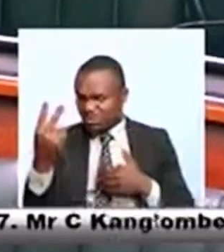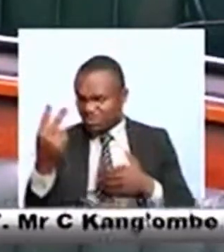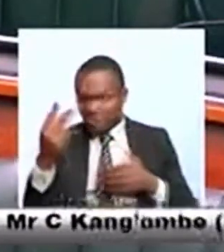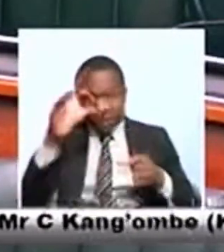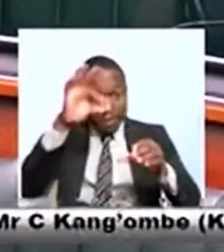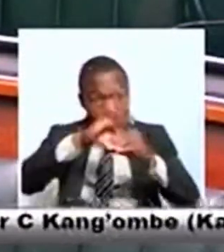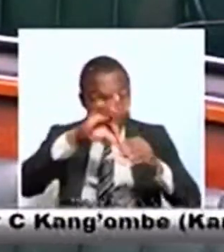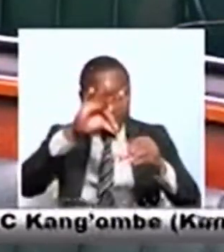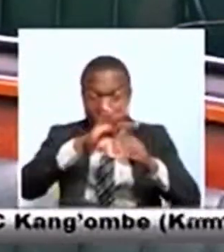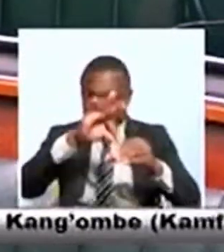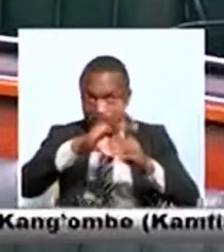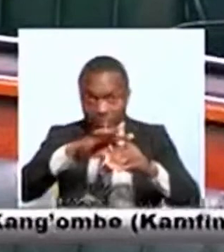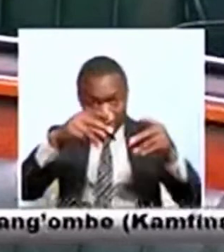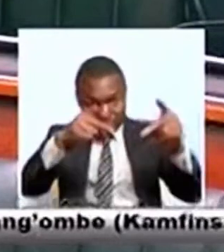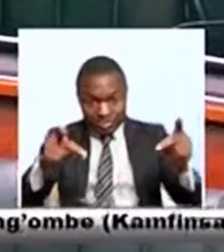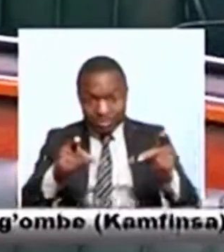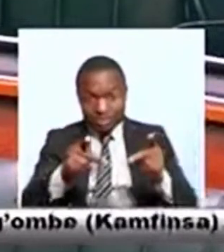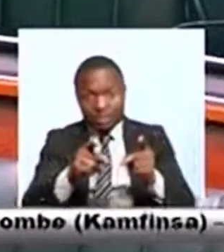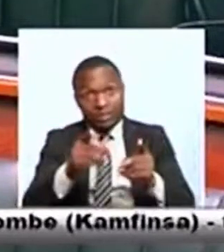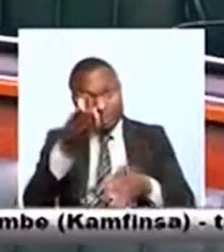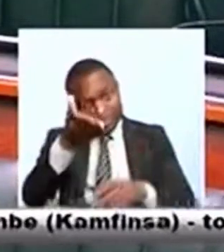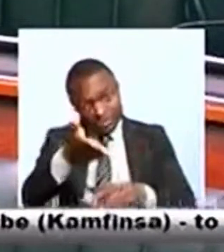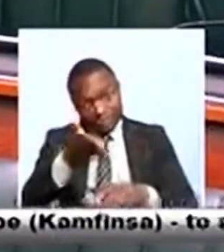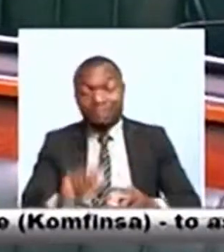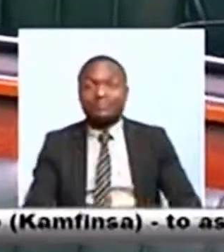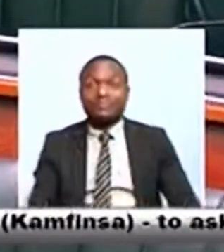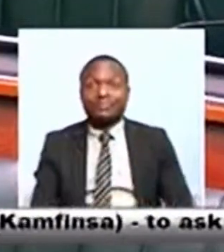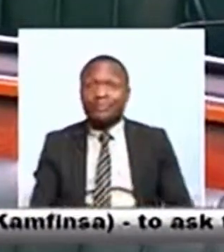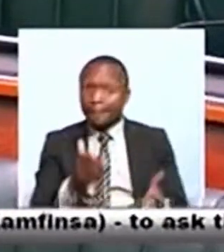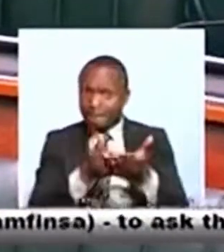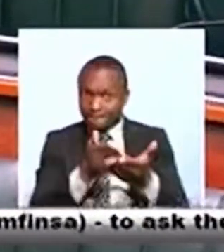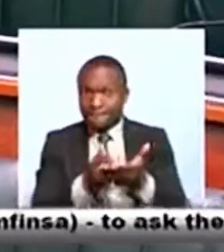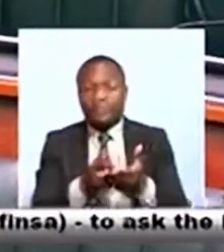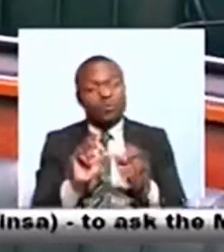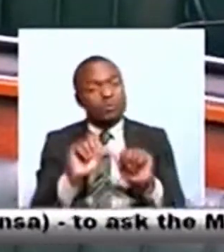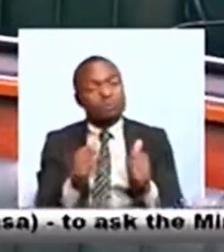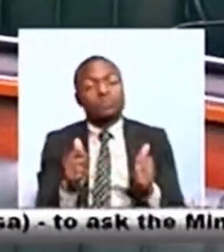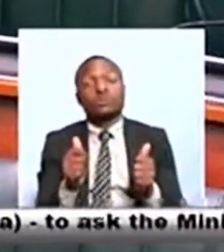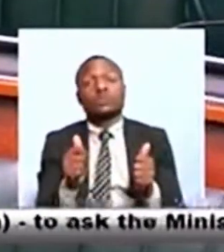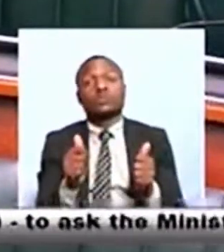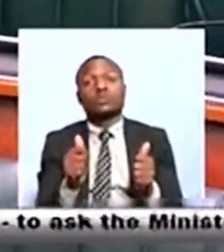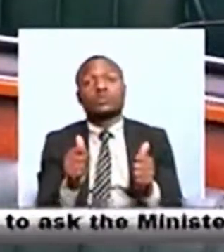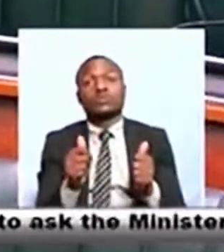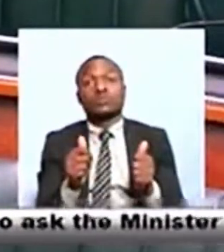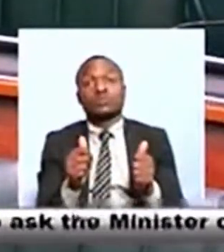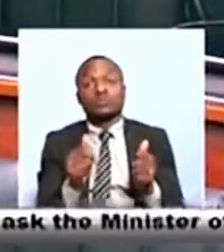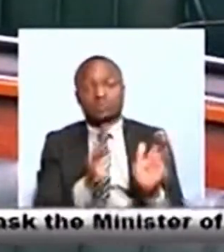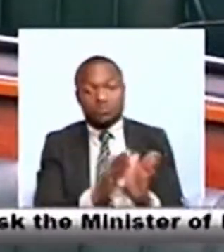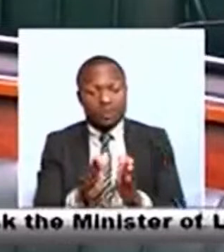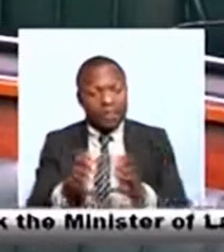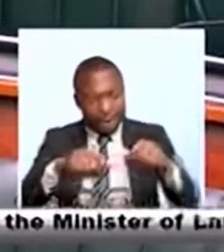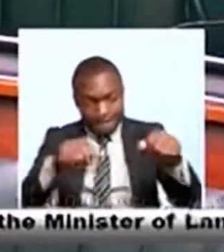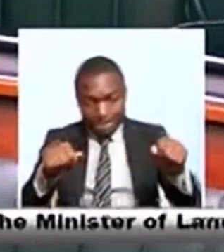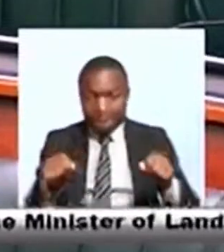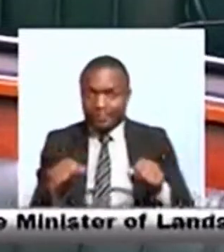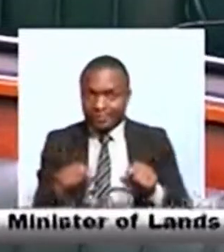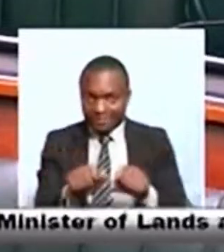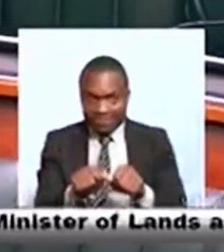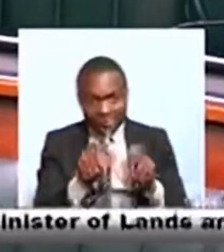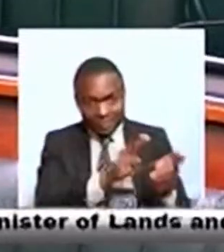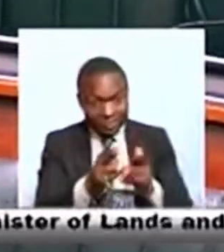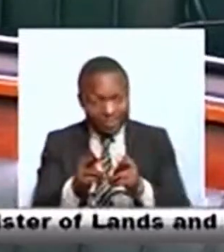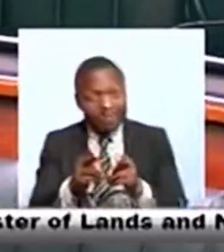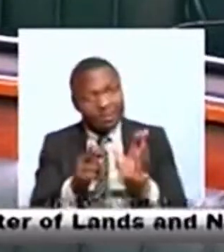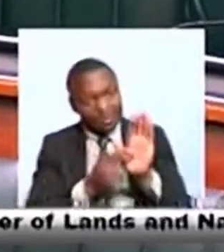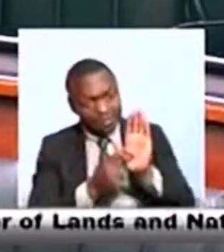stations in Katoka Mema, and this is a well-established area. And from your response, you've